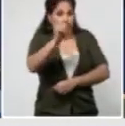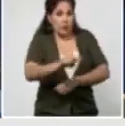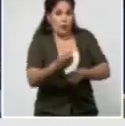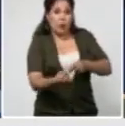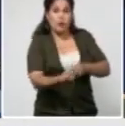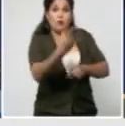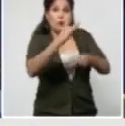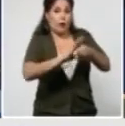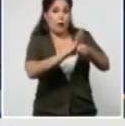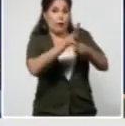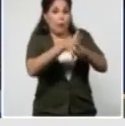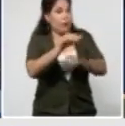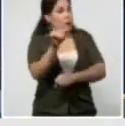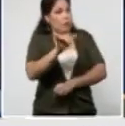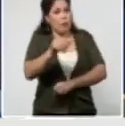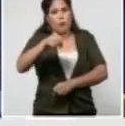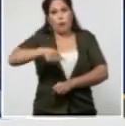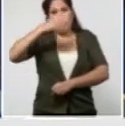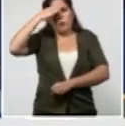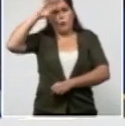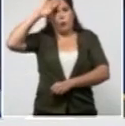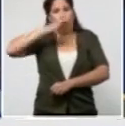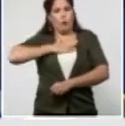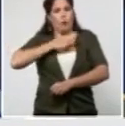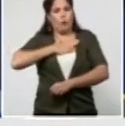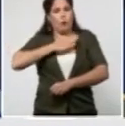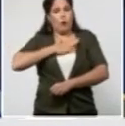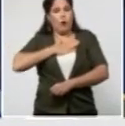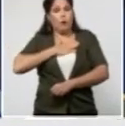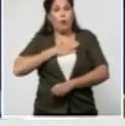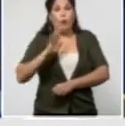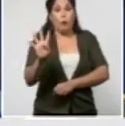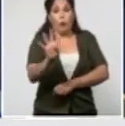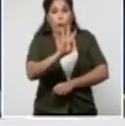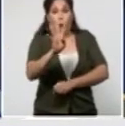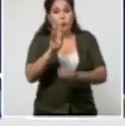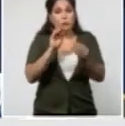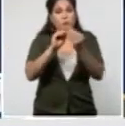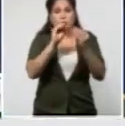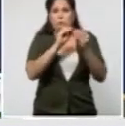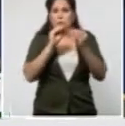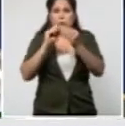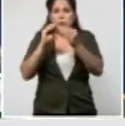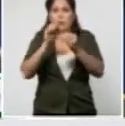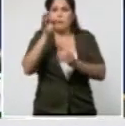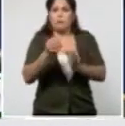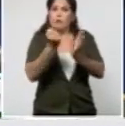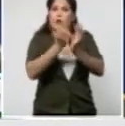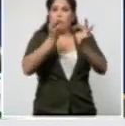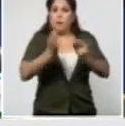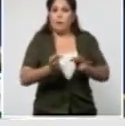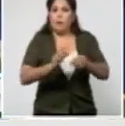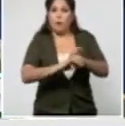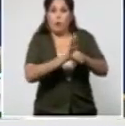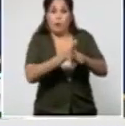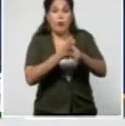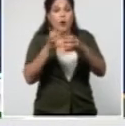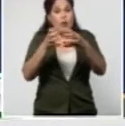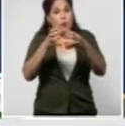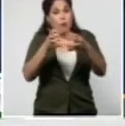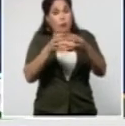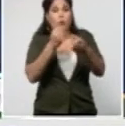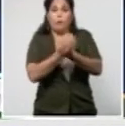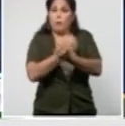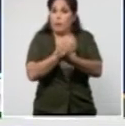confirmed yesterday are Cuban. All are confirmed case contacts. This is the main risk